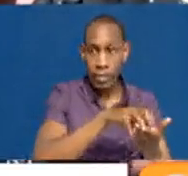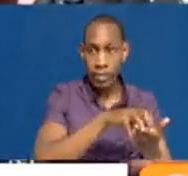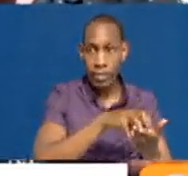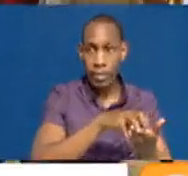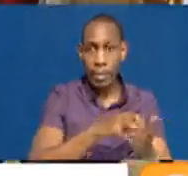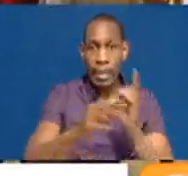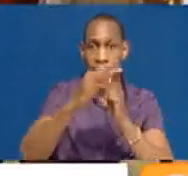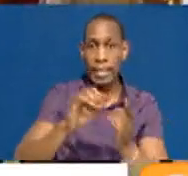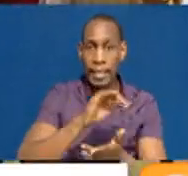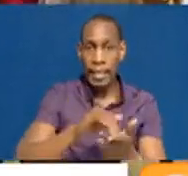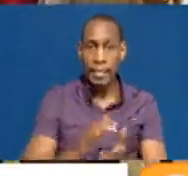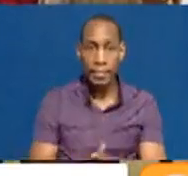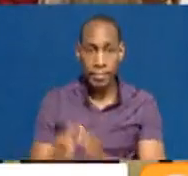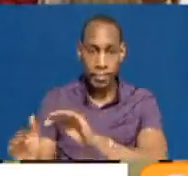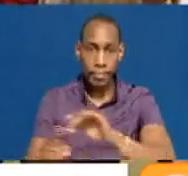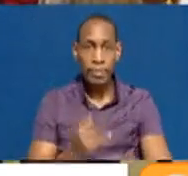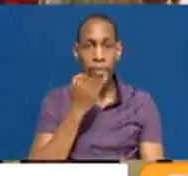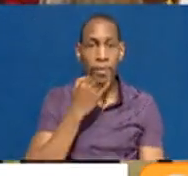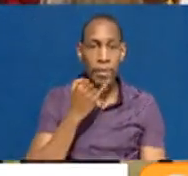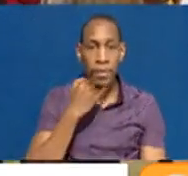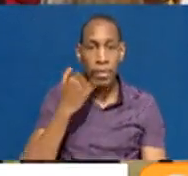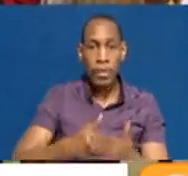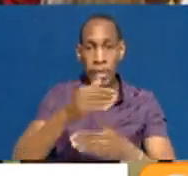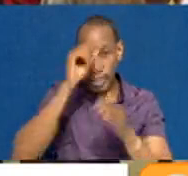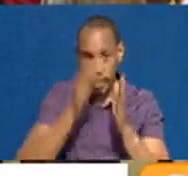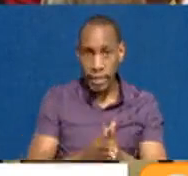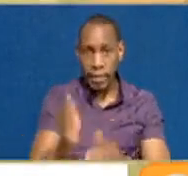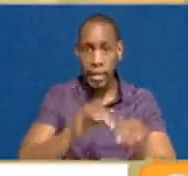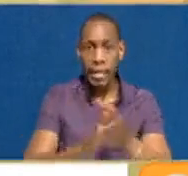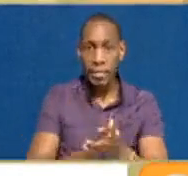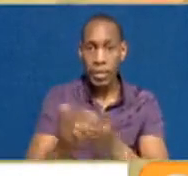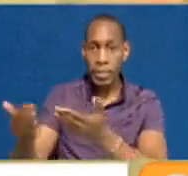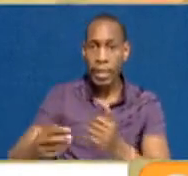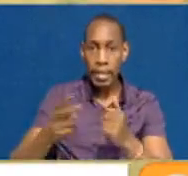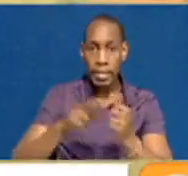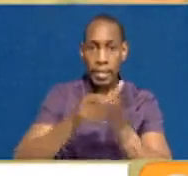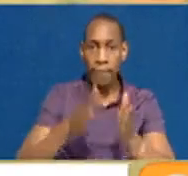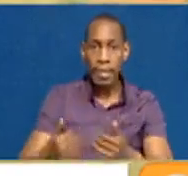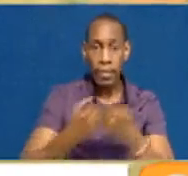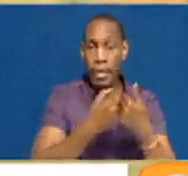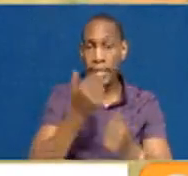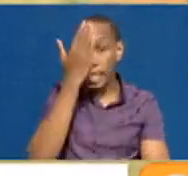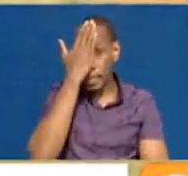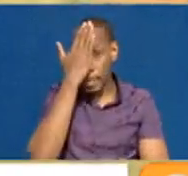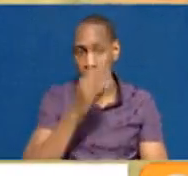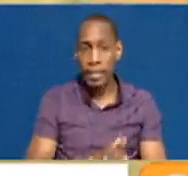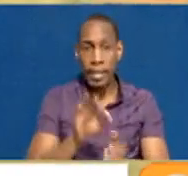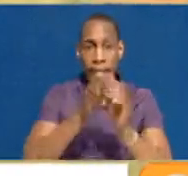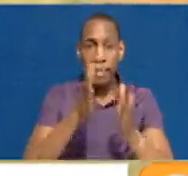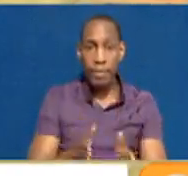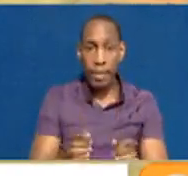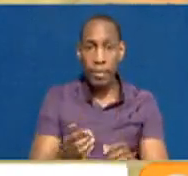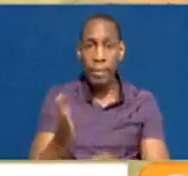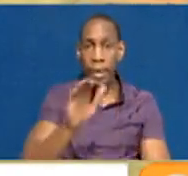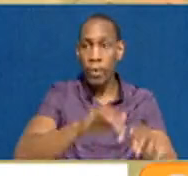the tallying centers. The Hassan Joho succession has attracted 7 candidates who will square it out on Monday when voters go back